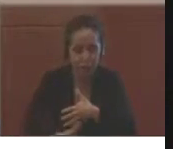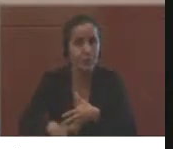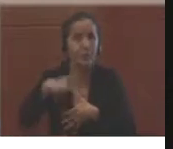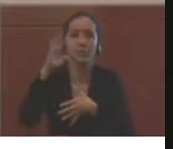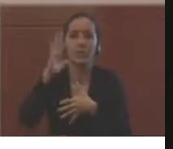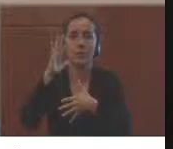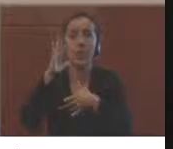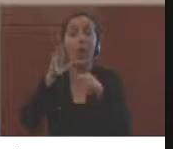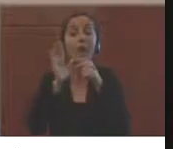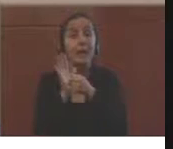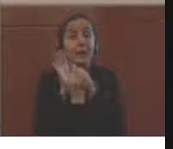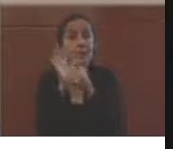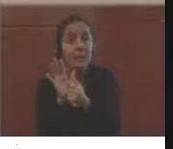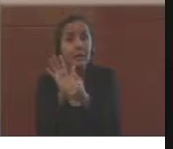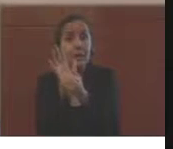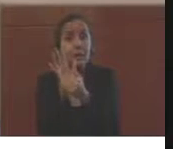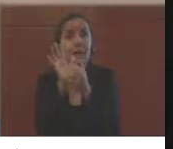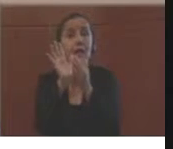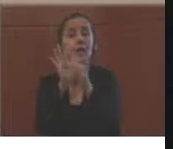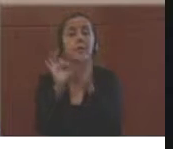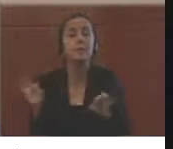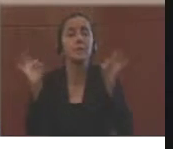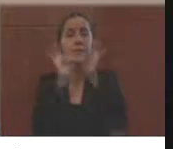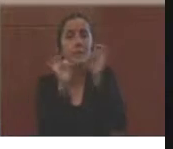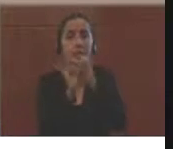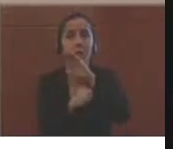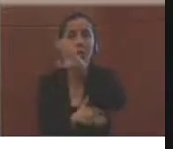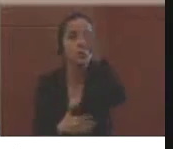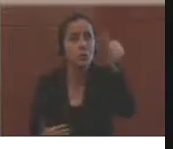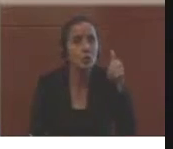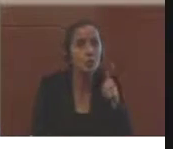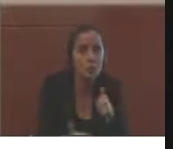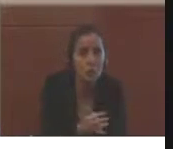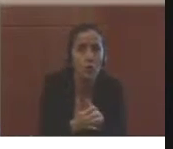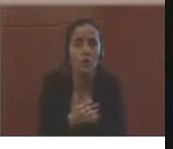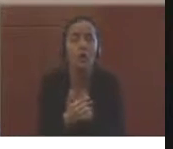should give particular attention